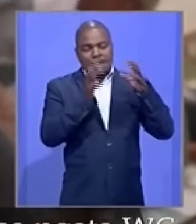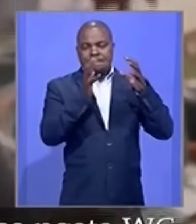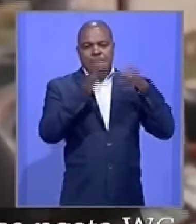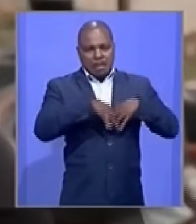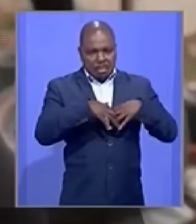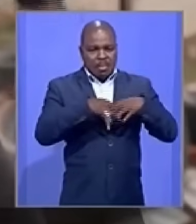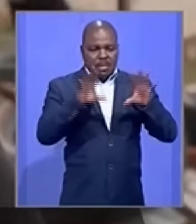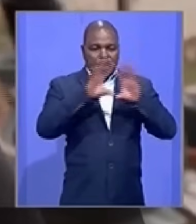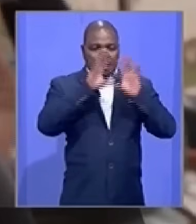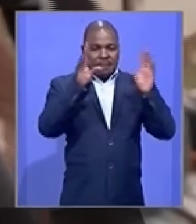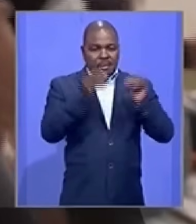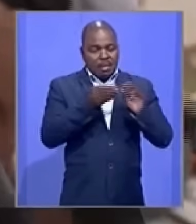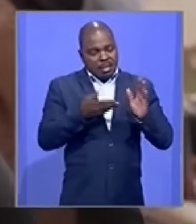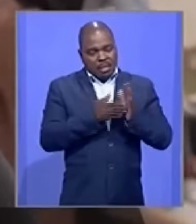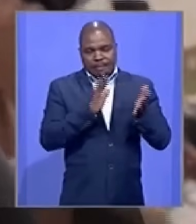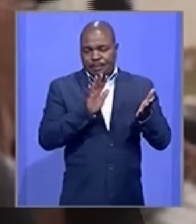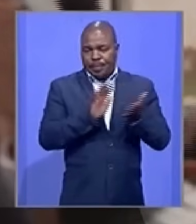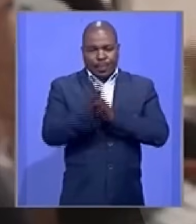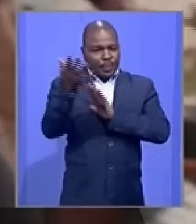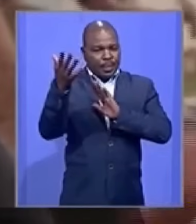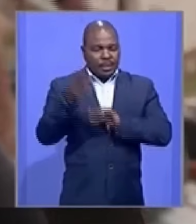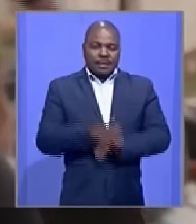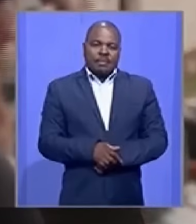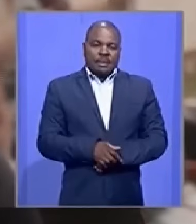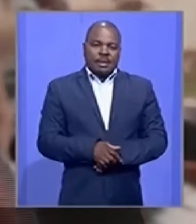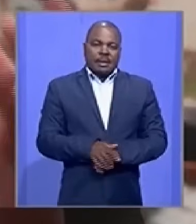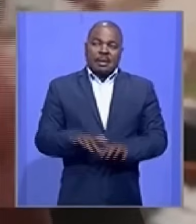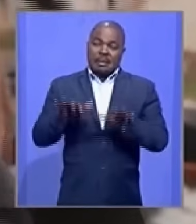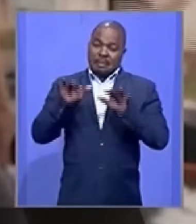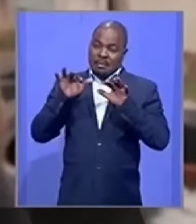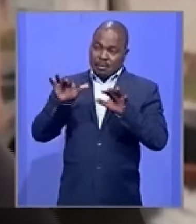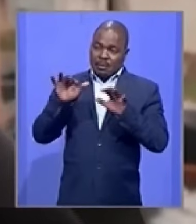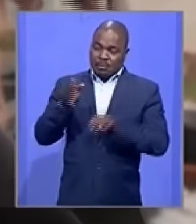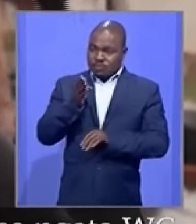down. Everything was a mess. So the people need